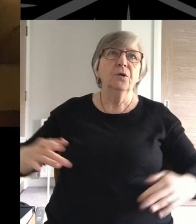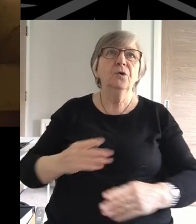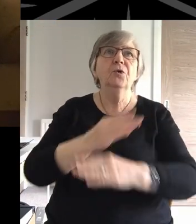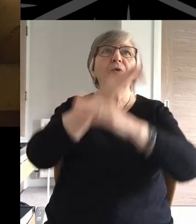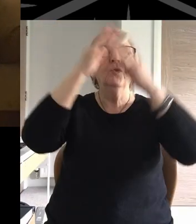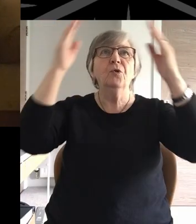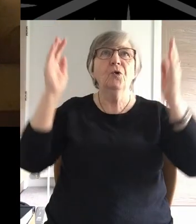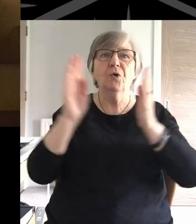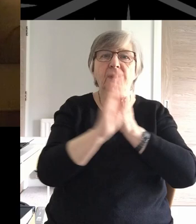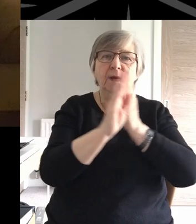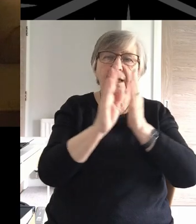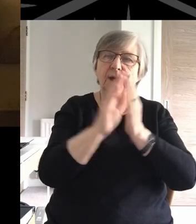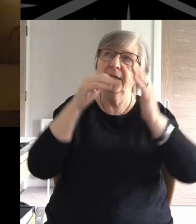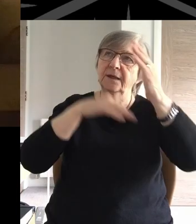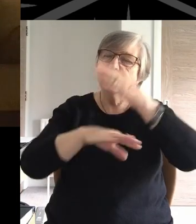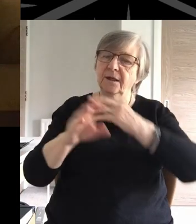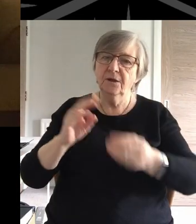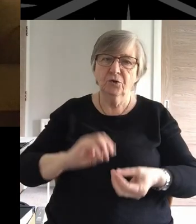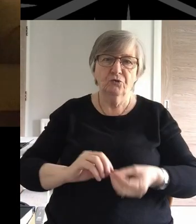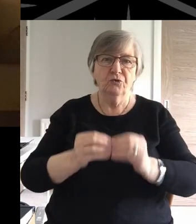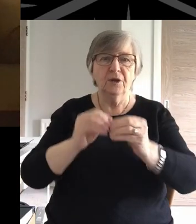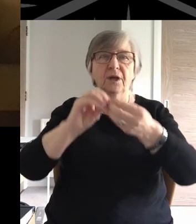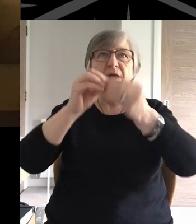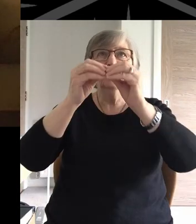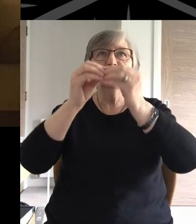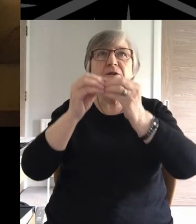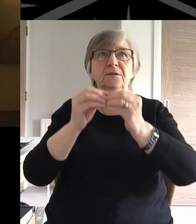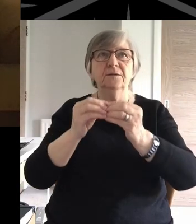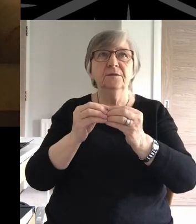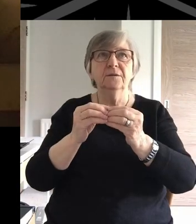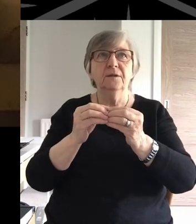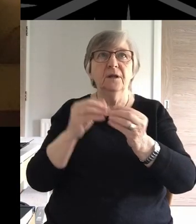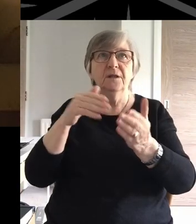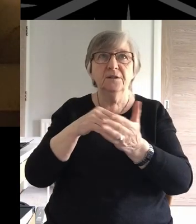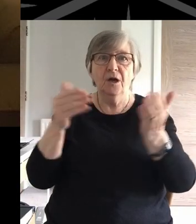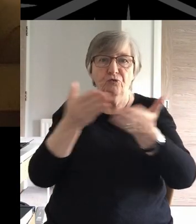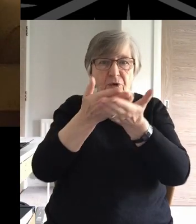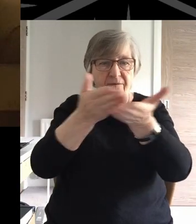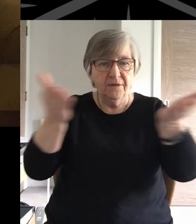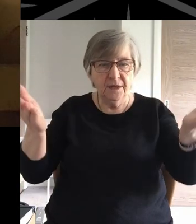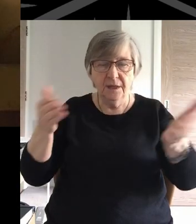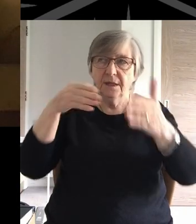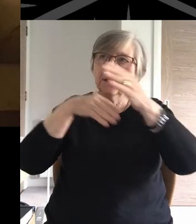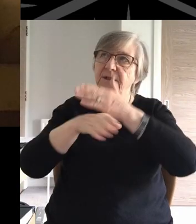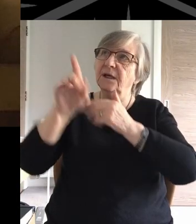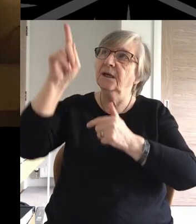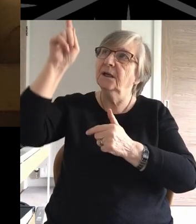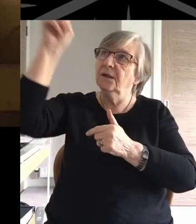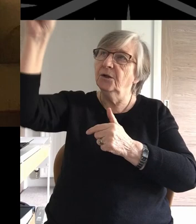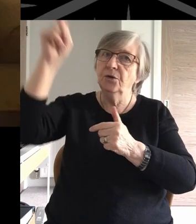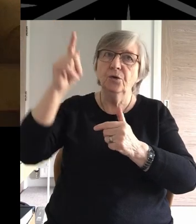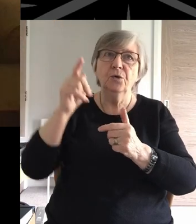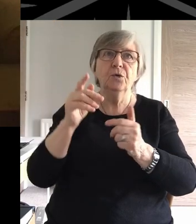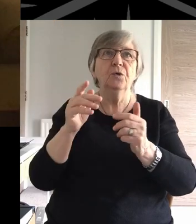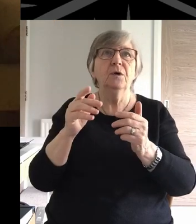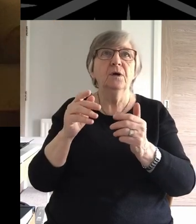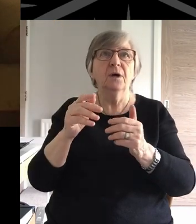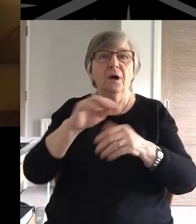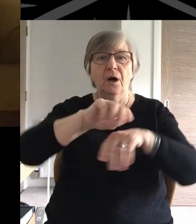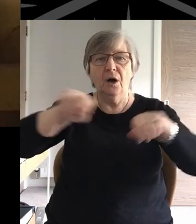Your hidden glory in creation, now revealed, and